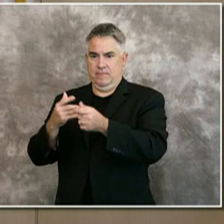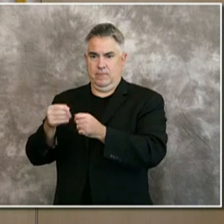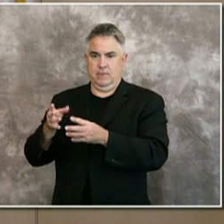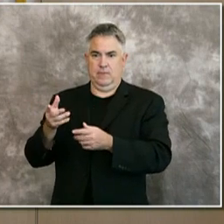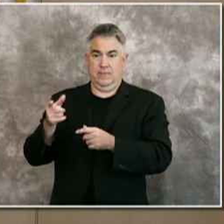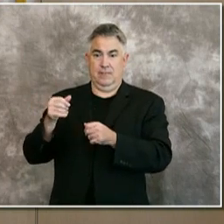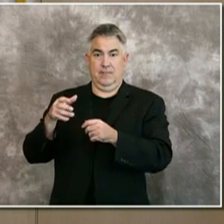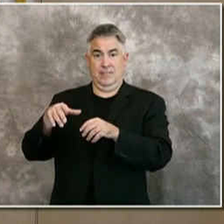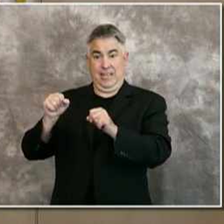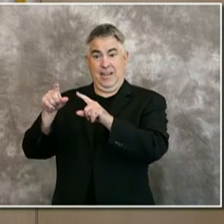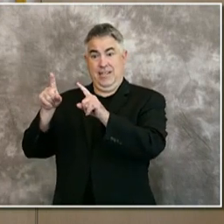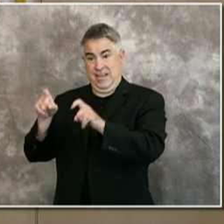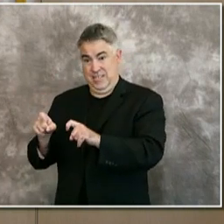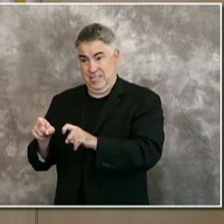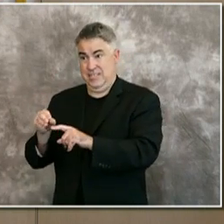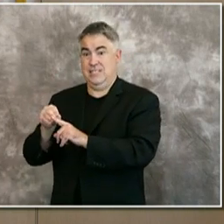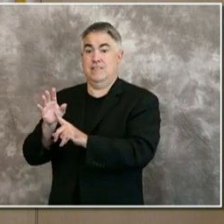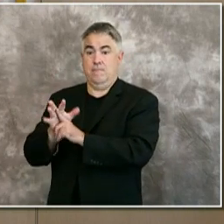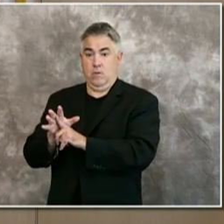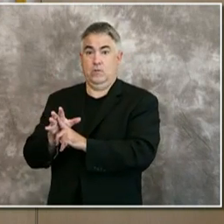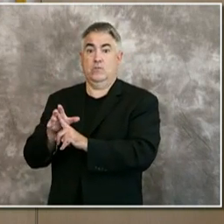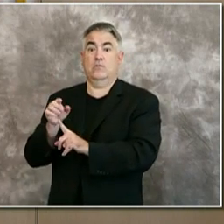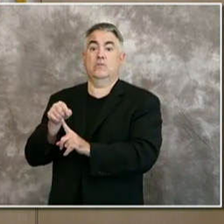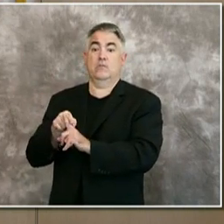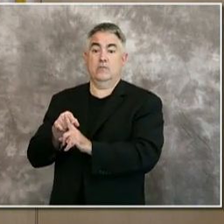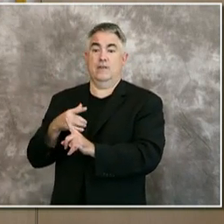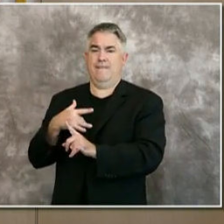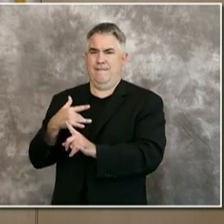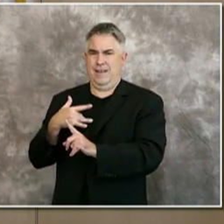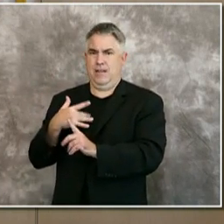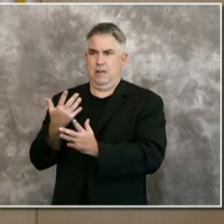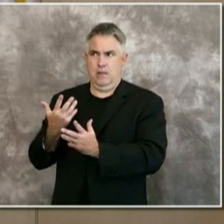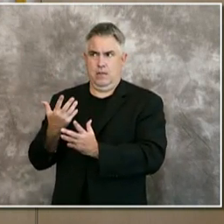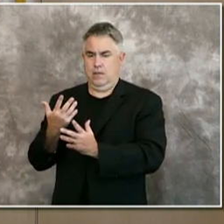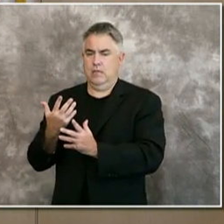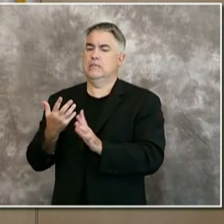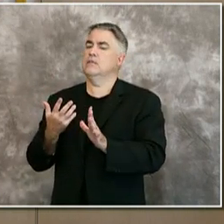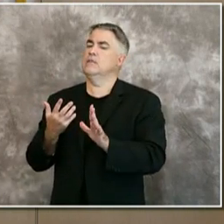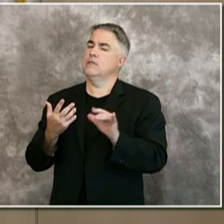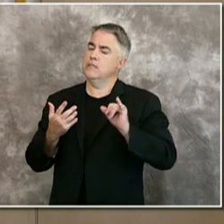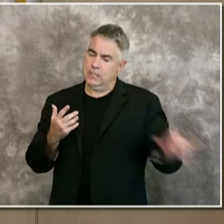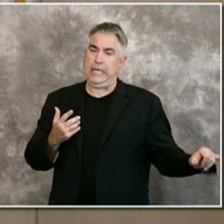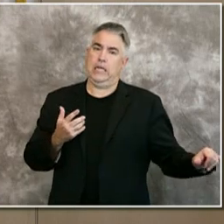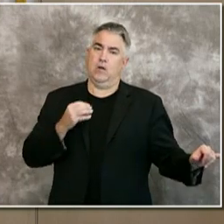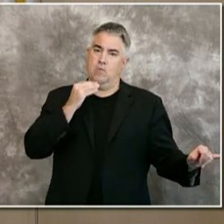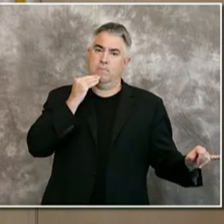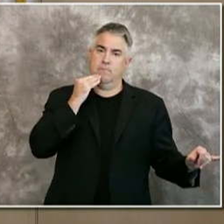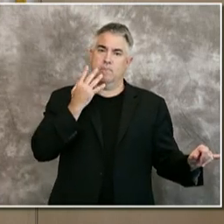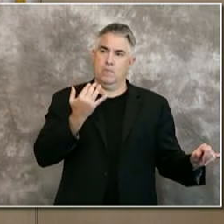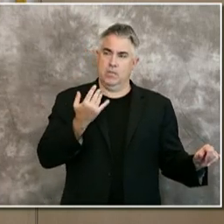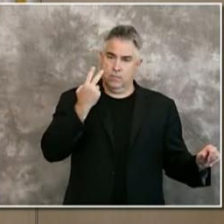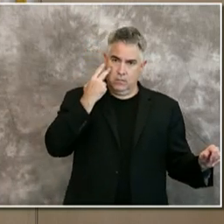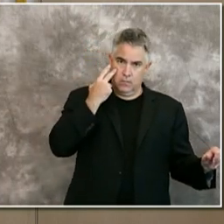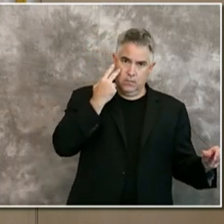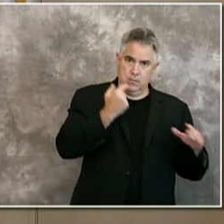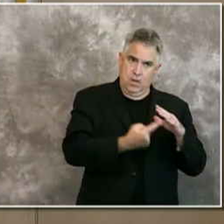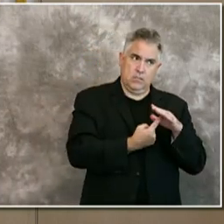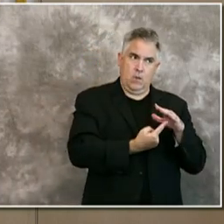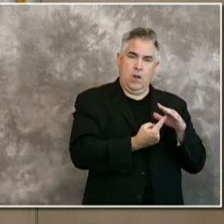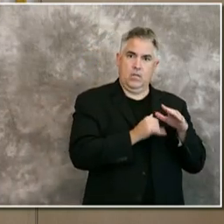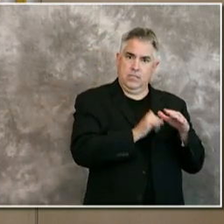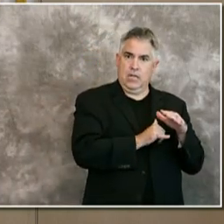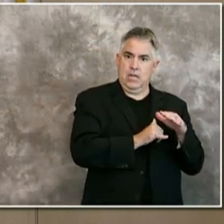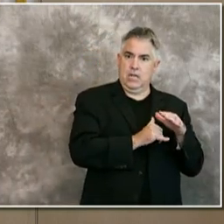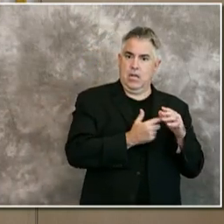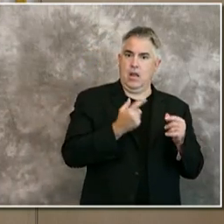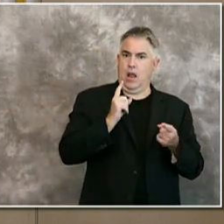been exposed or because you have symptoms, you should be at home in isolation until